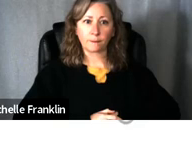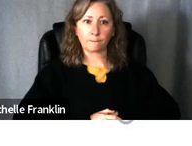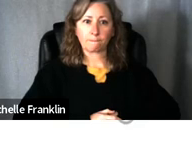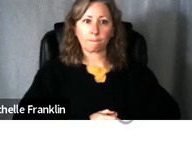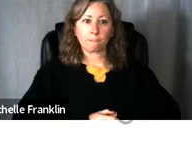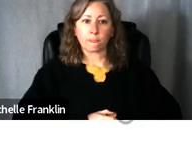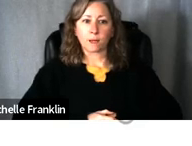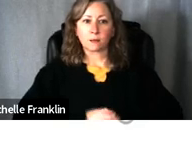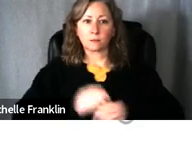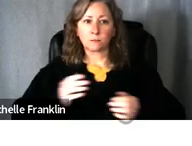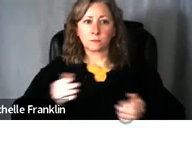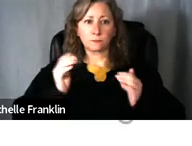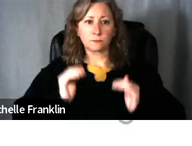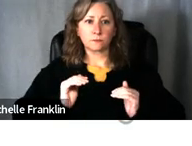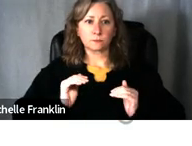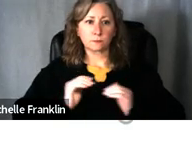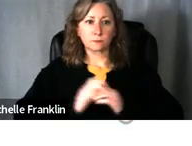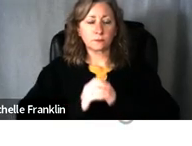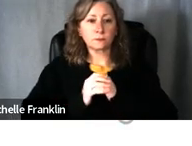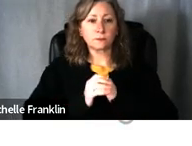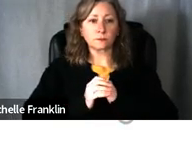So next slide, please.